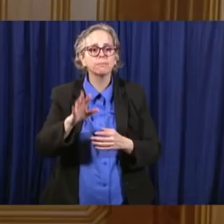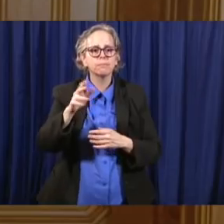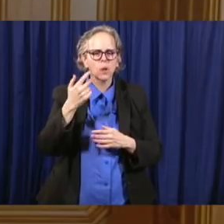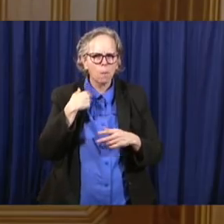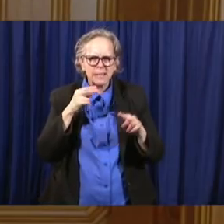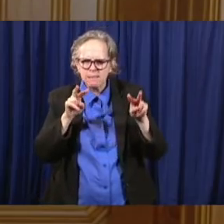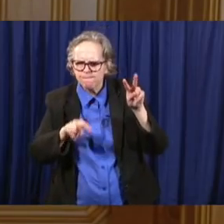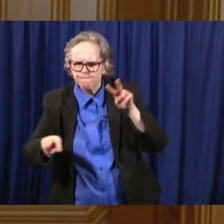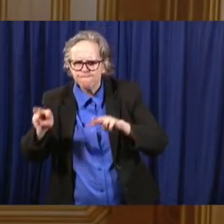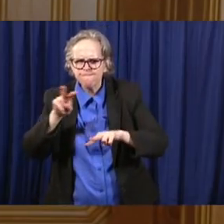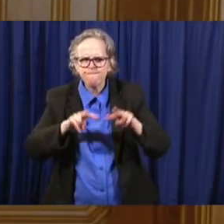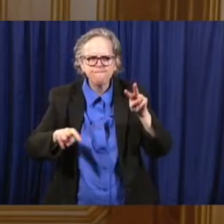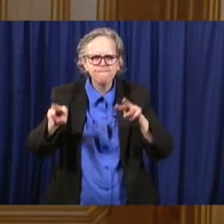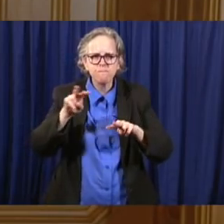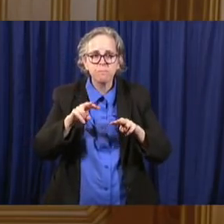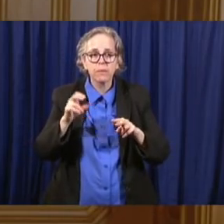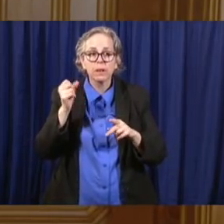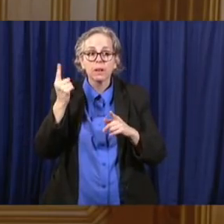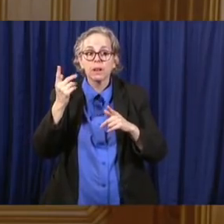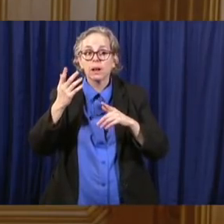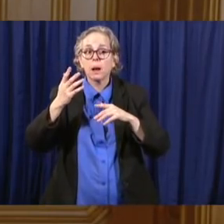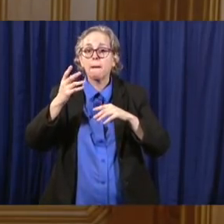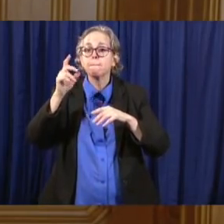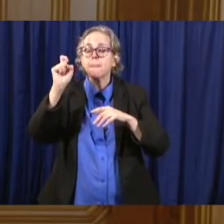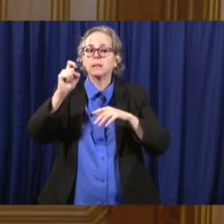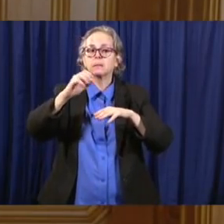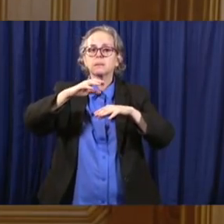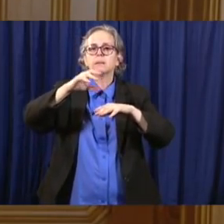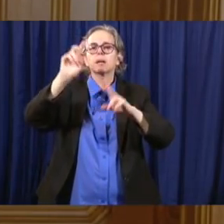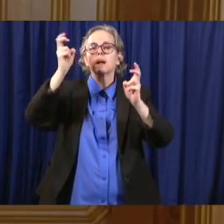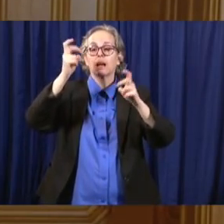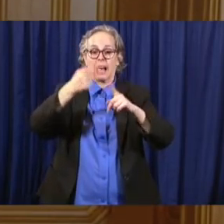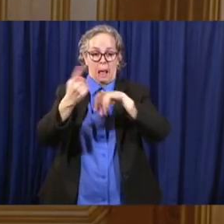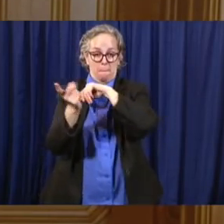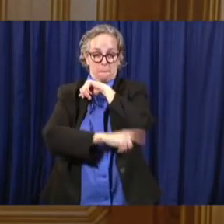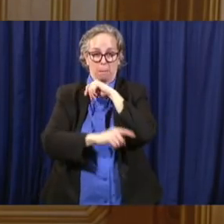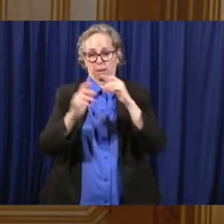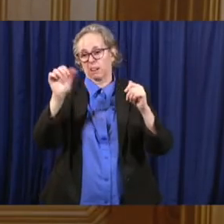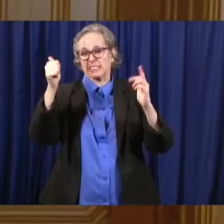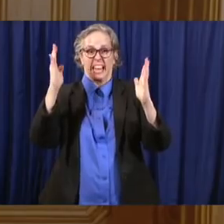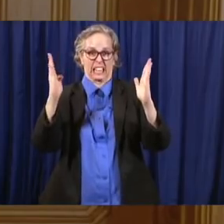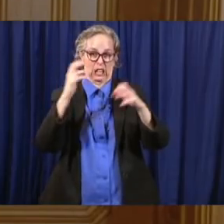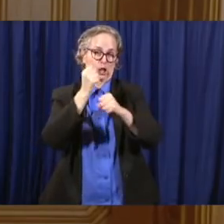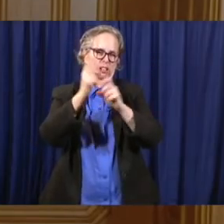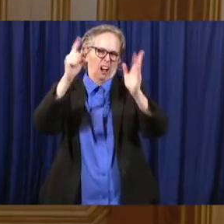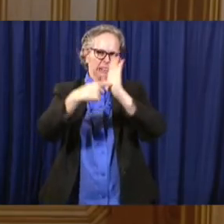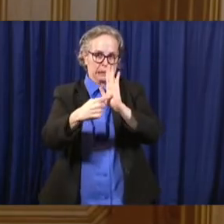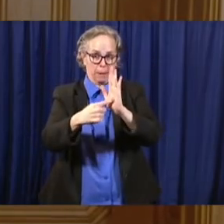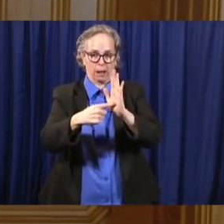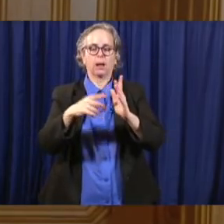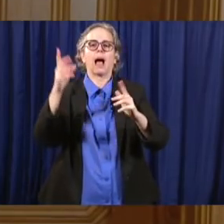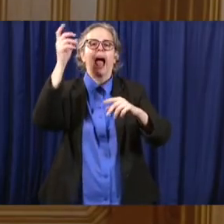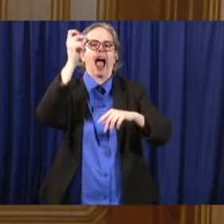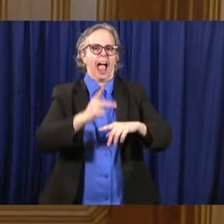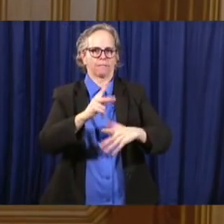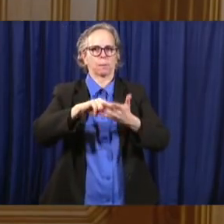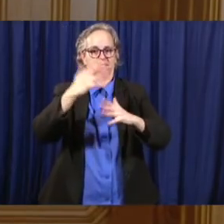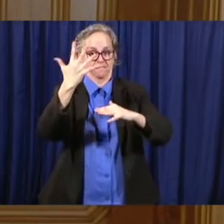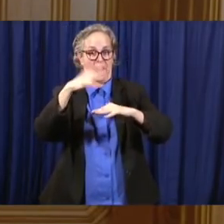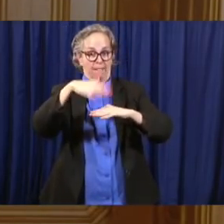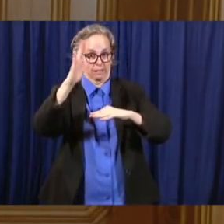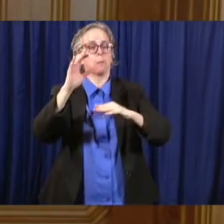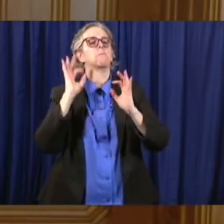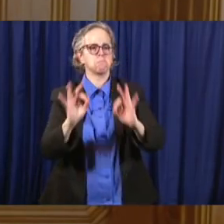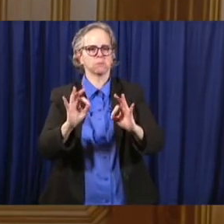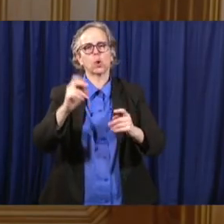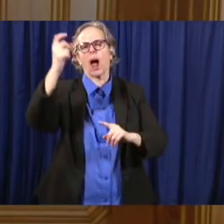half of their sentence. We looked at this group, and then we started screening out. We screened out